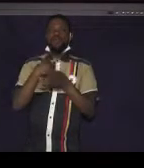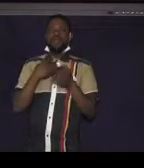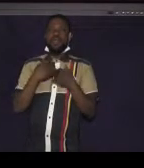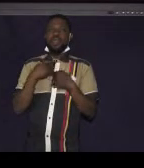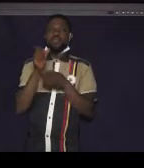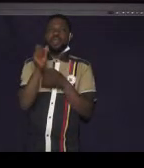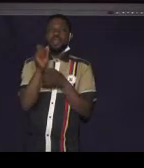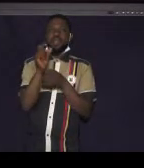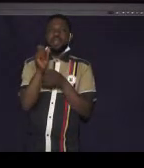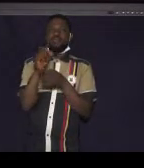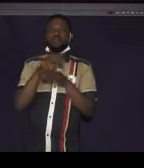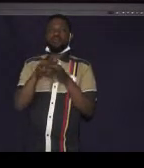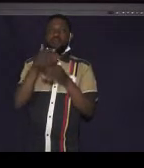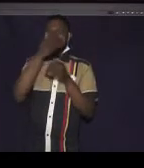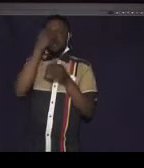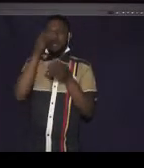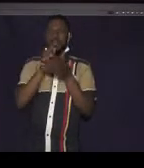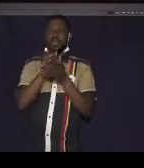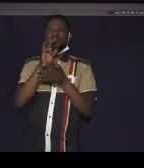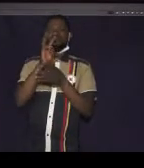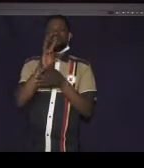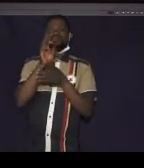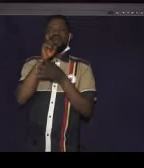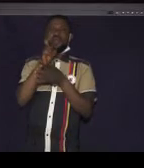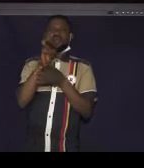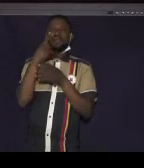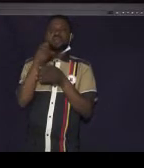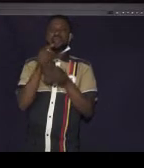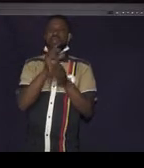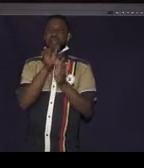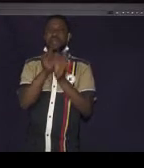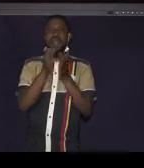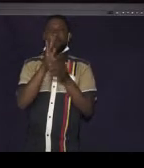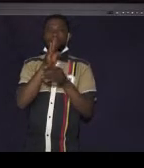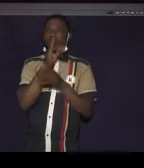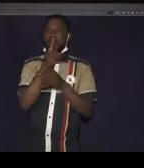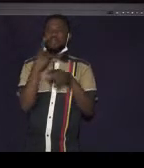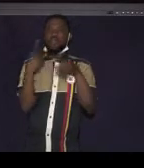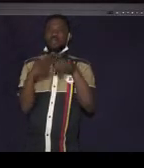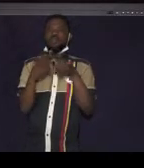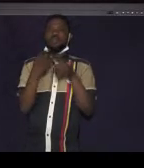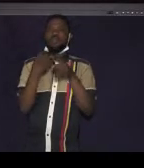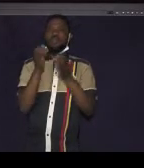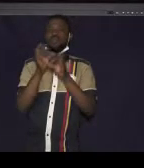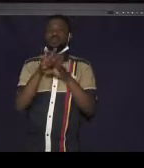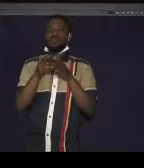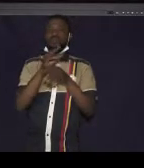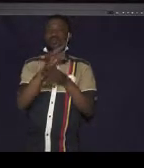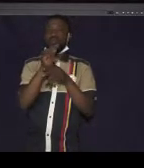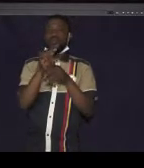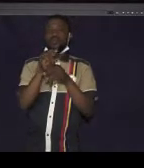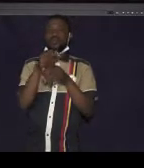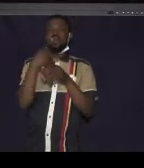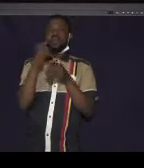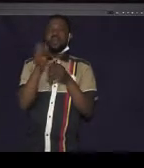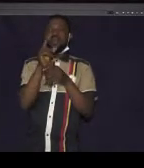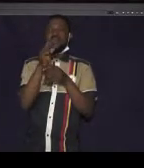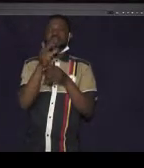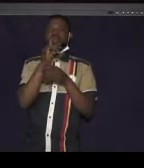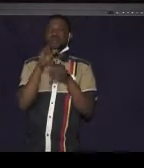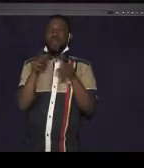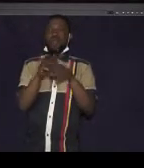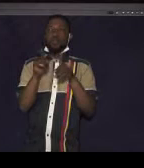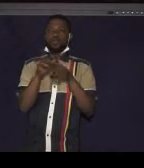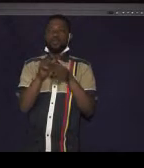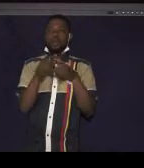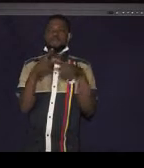have 11. Now don't forget that 2x, the sign will be positive if you don't see a sign on the left. 11, the sign is also positive